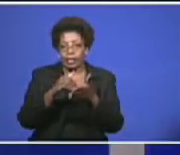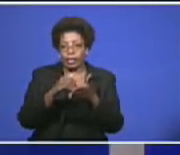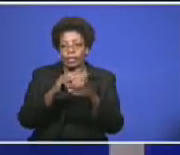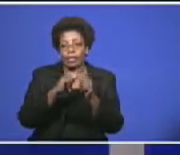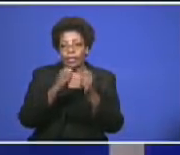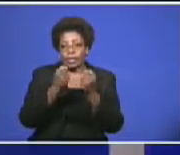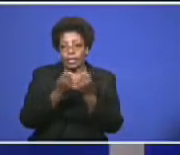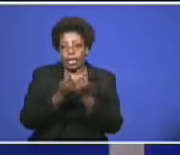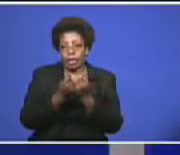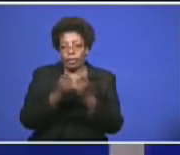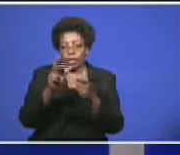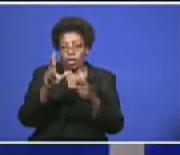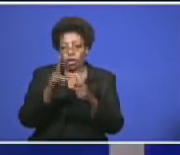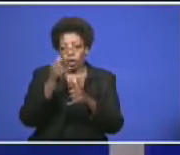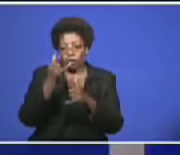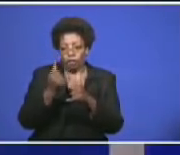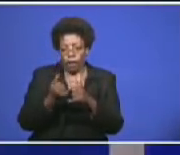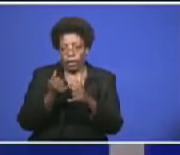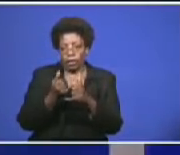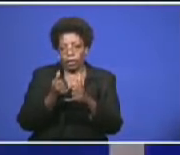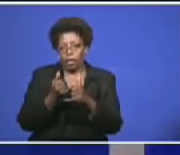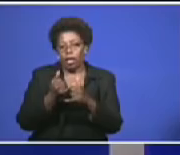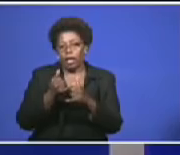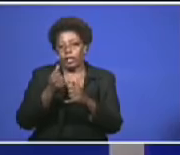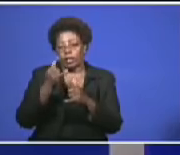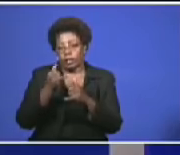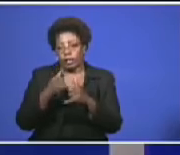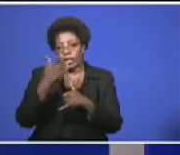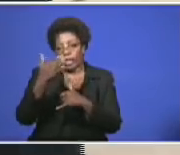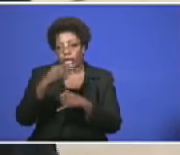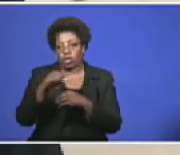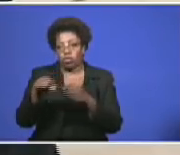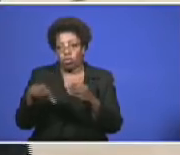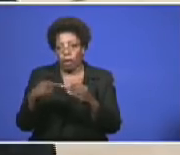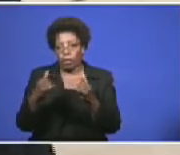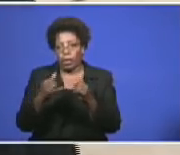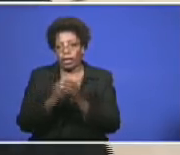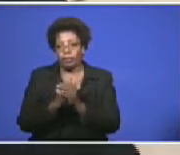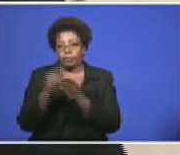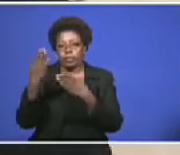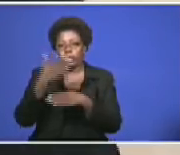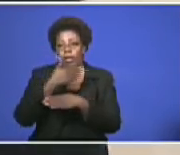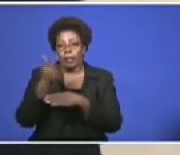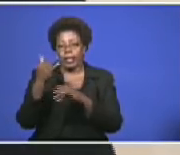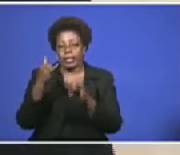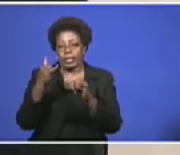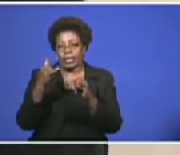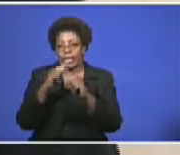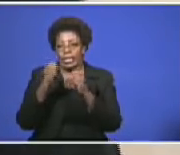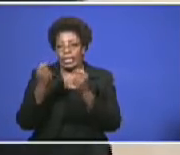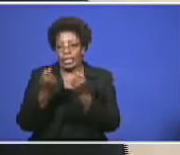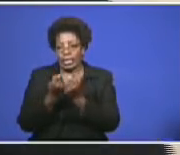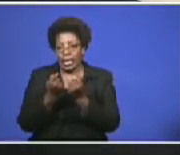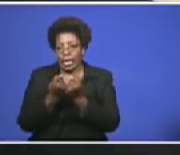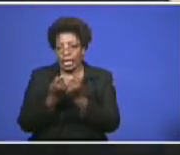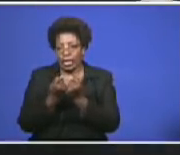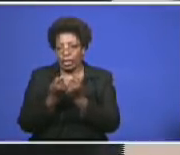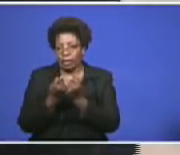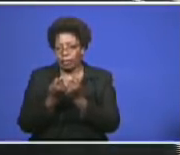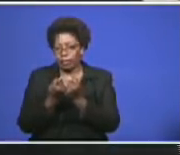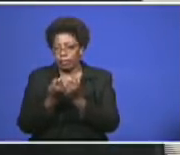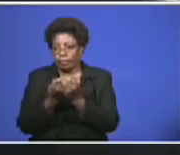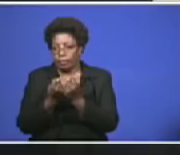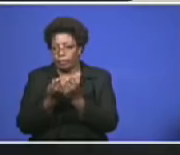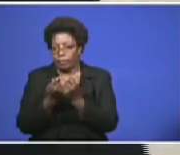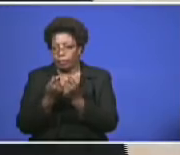that third and final spot in the next round. The Bahamas was the best team that match up with them. Like, if you see the scores, people expected us to get blown.